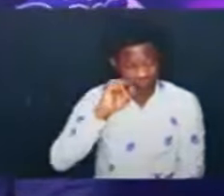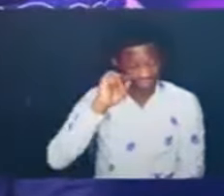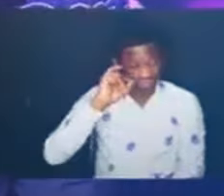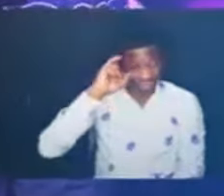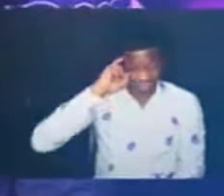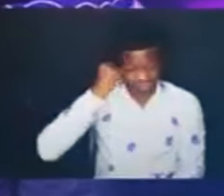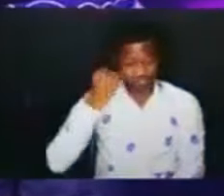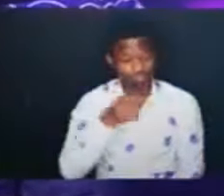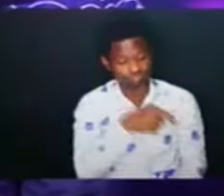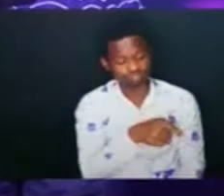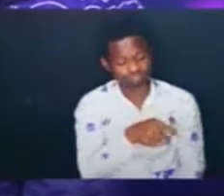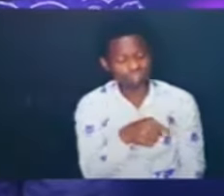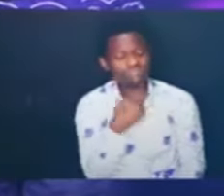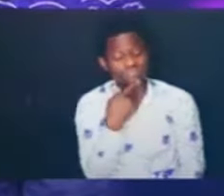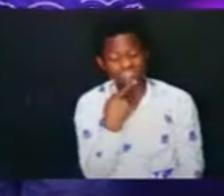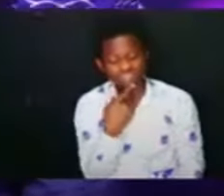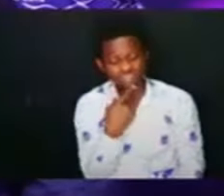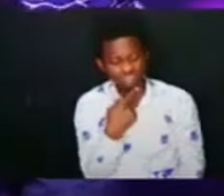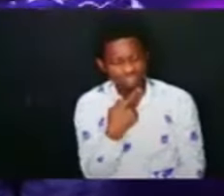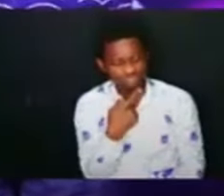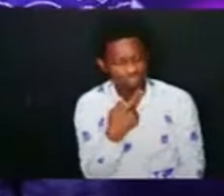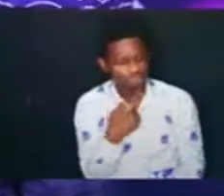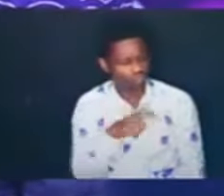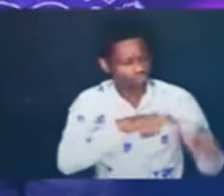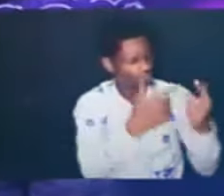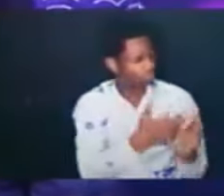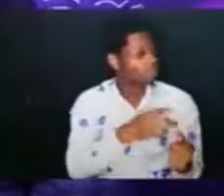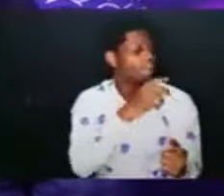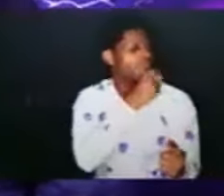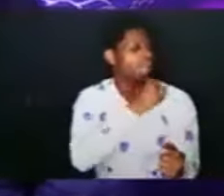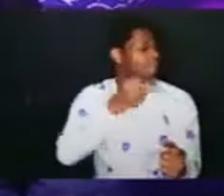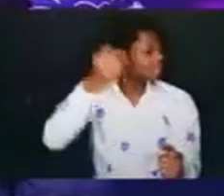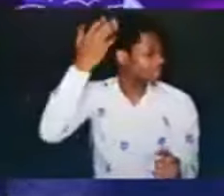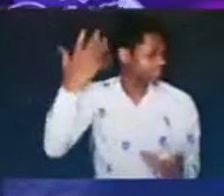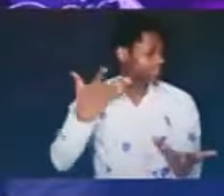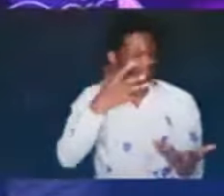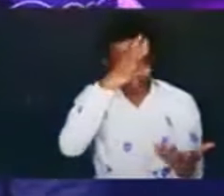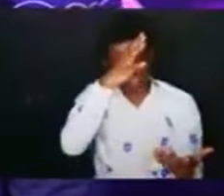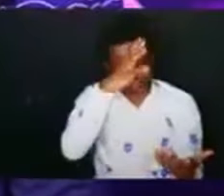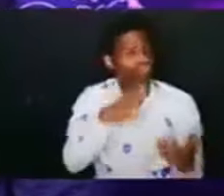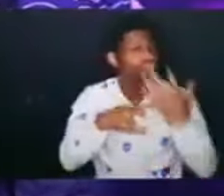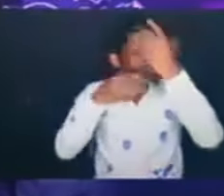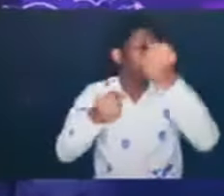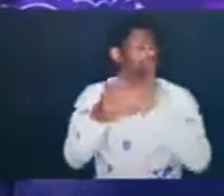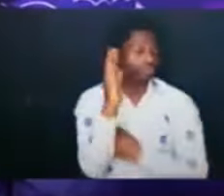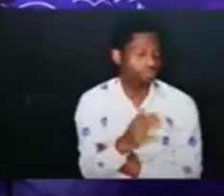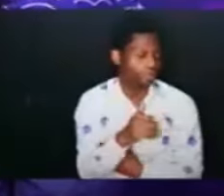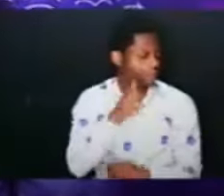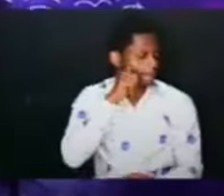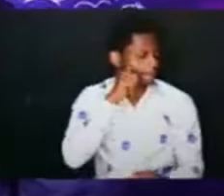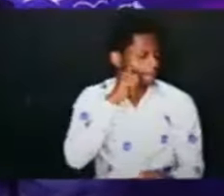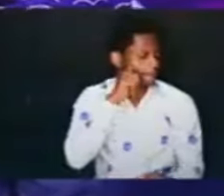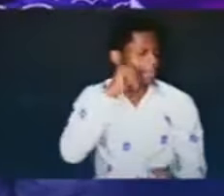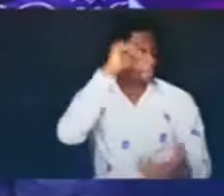the anointing that was on their lives. Like his father Isaac, who will call